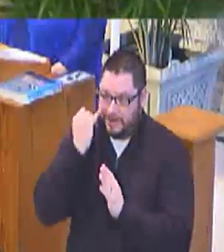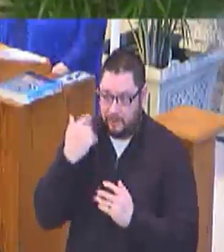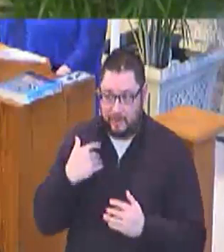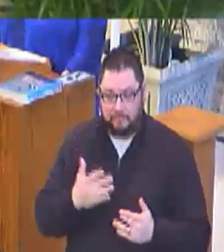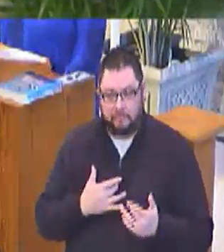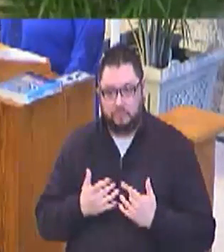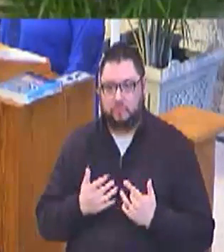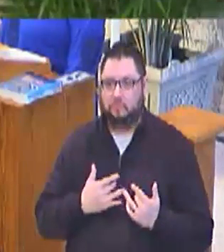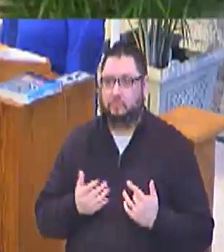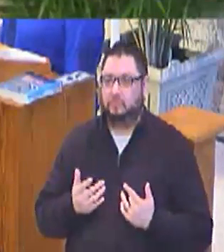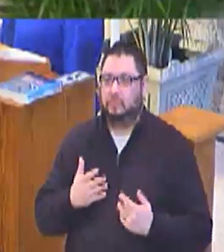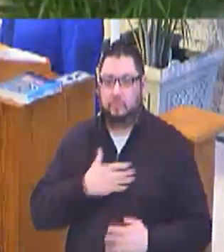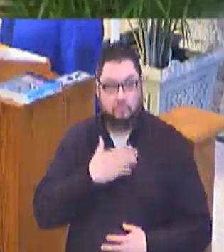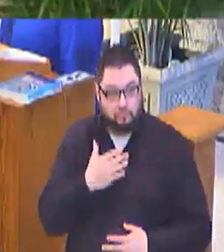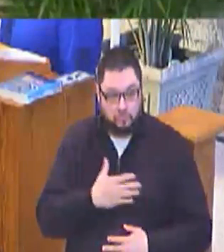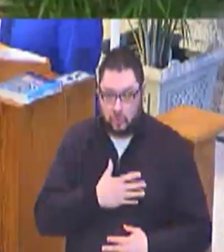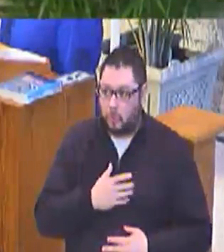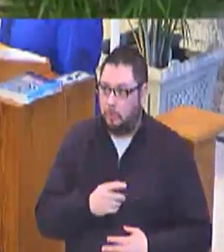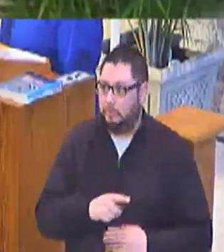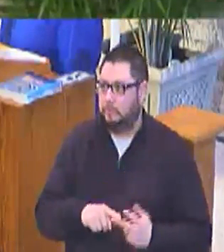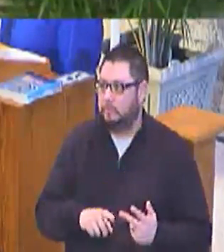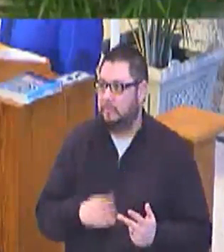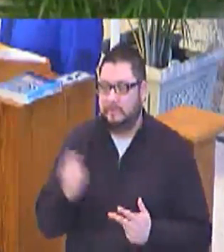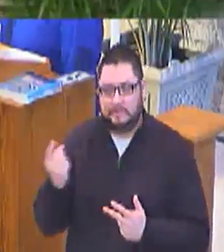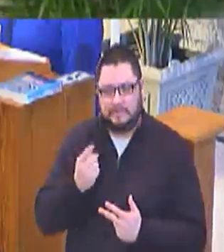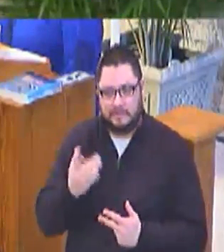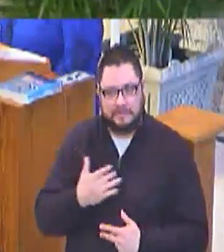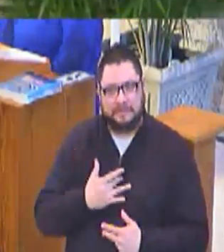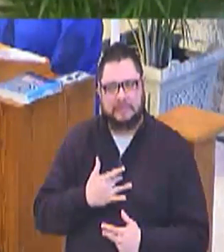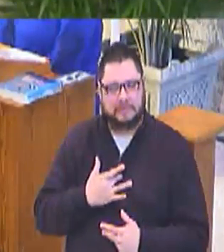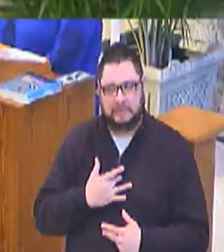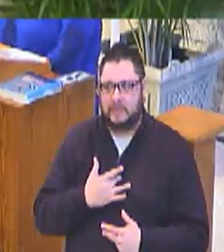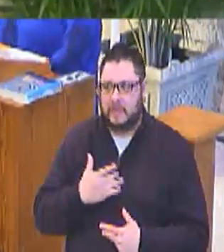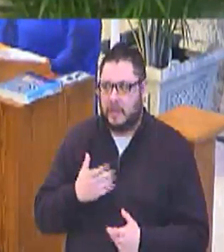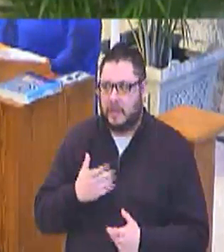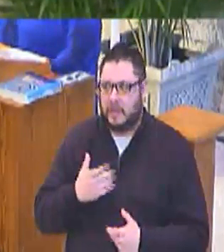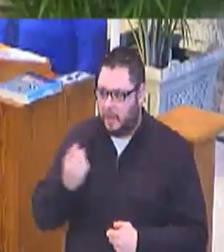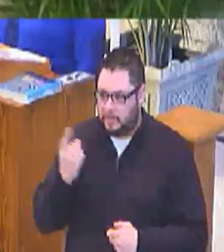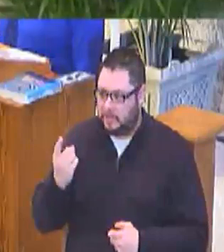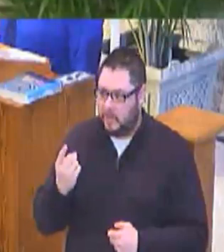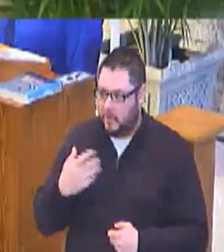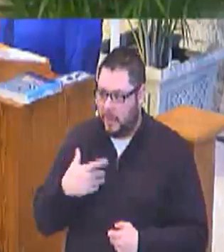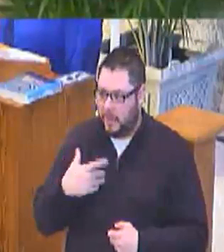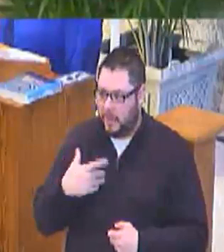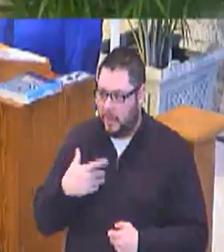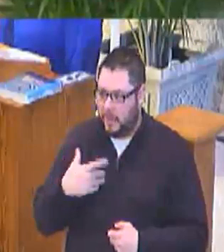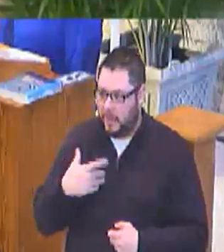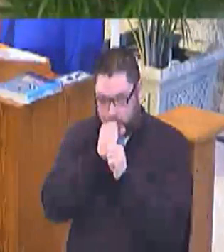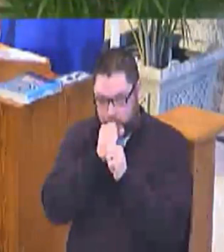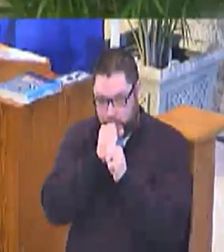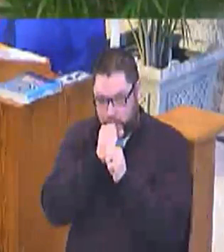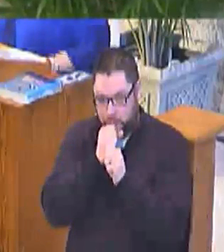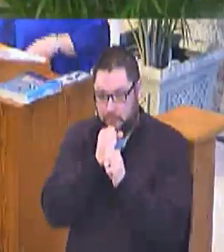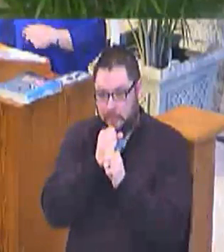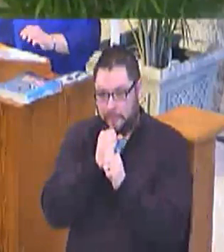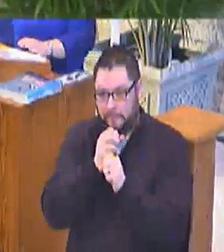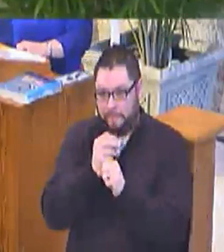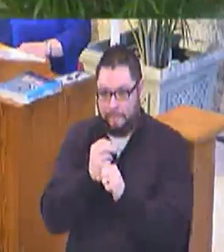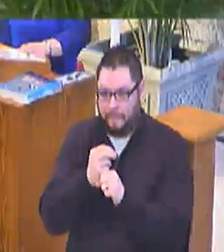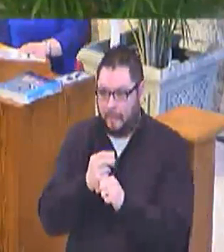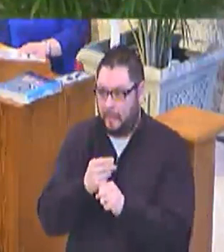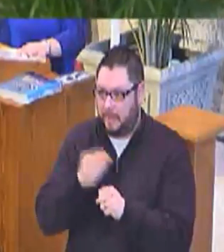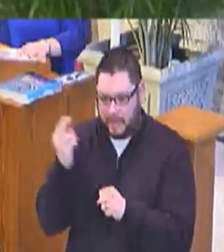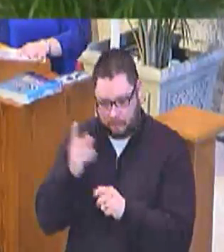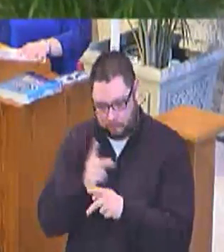have a concern, a joy, something on your heart that you would like to have someone hold in the strictest of confidence and the highest